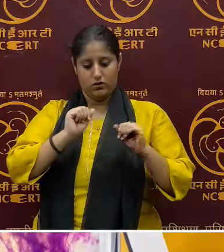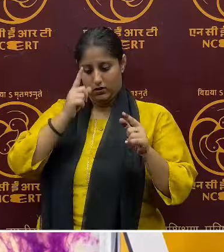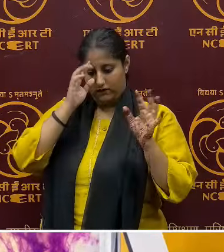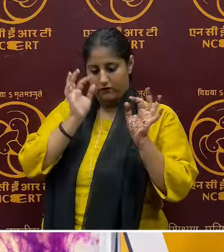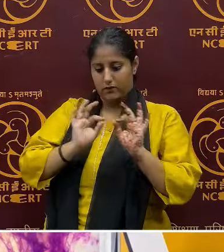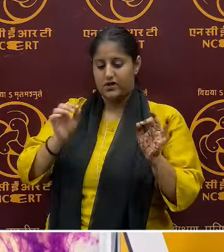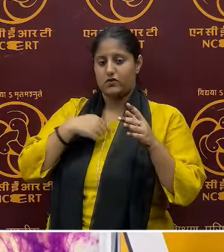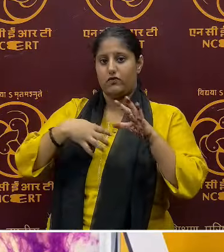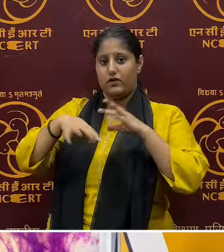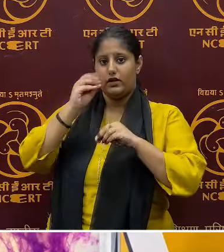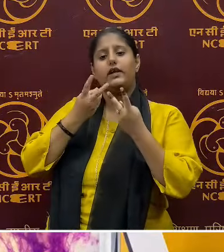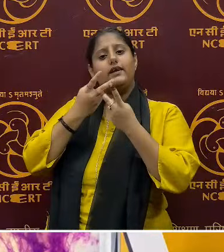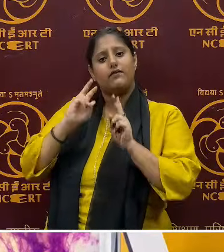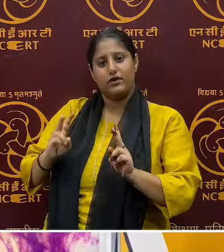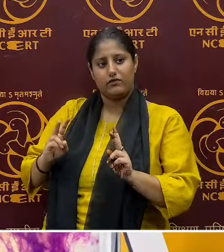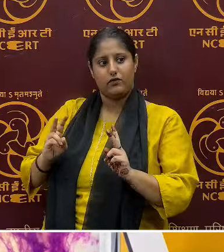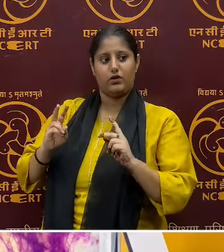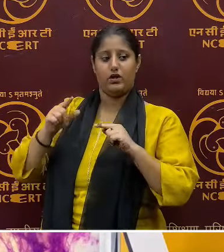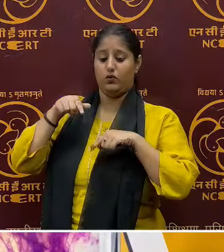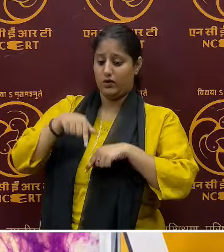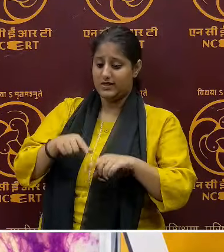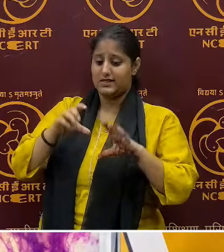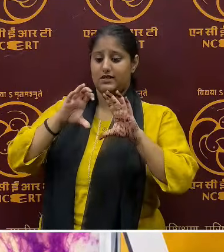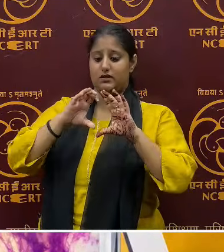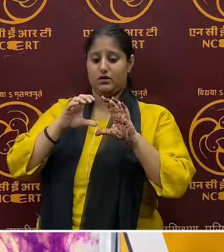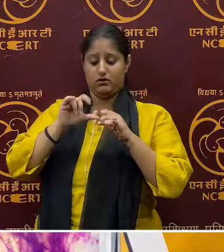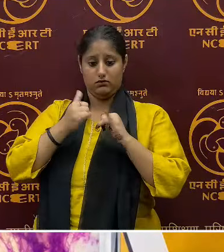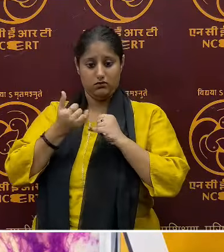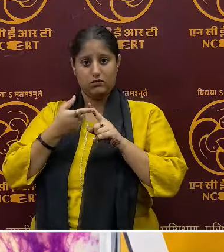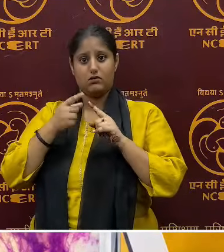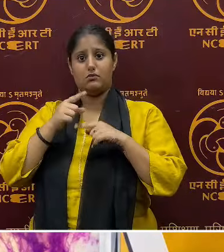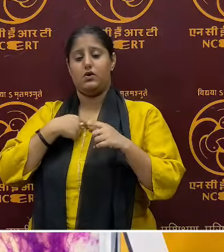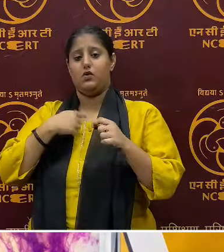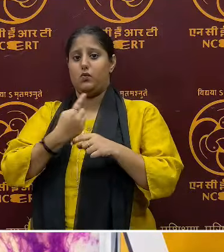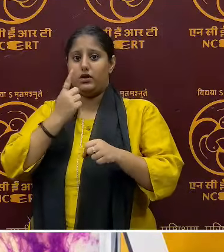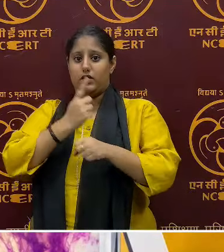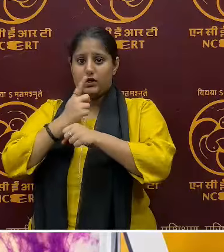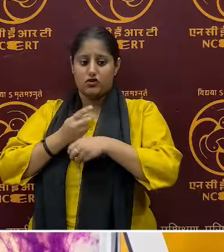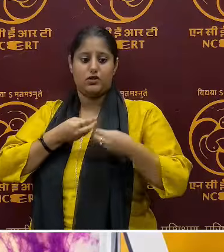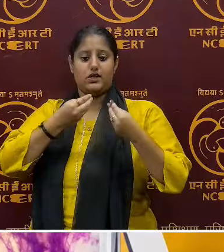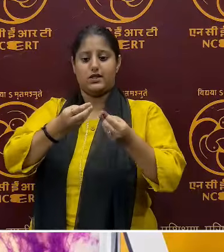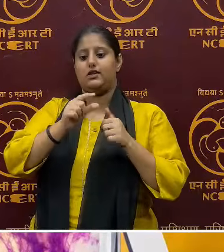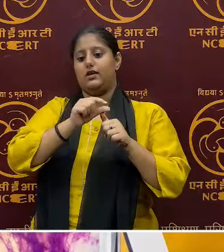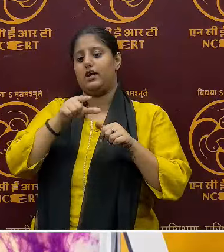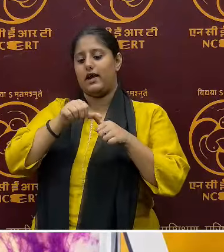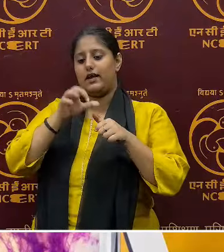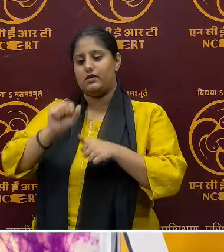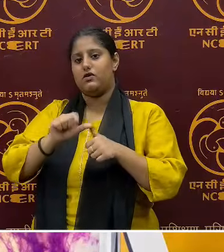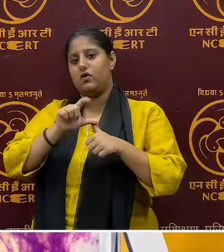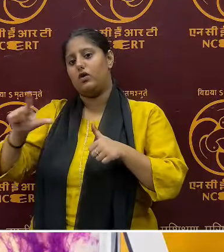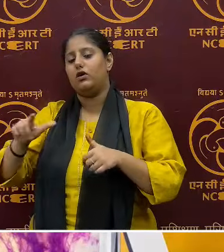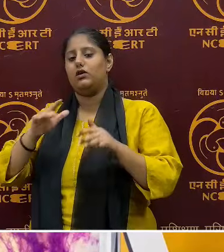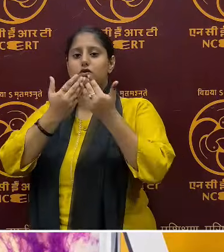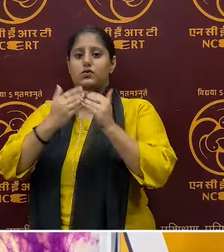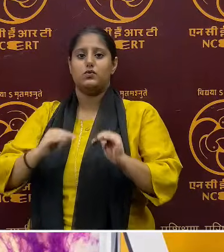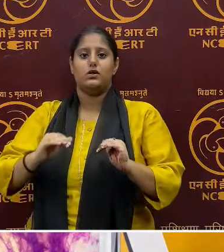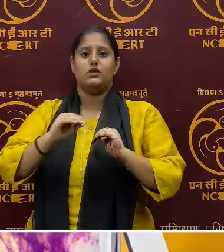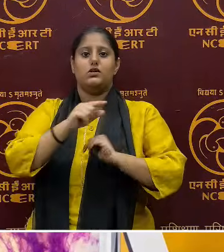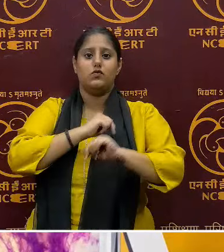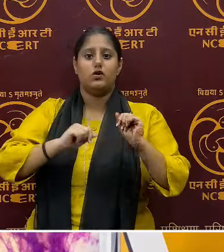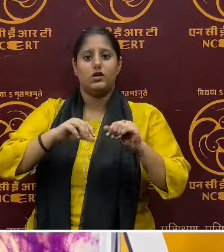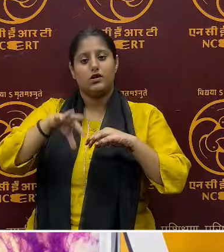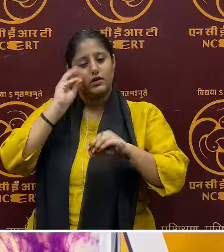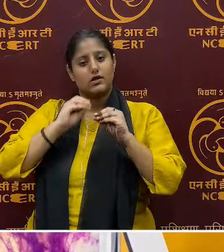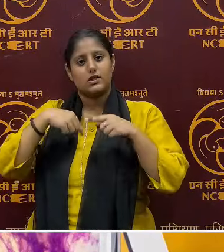is different. Yeah. So in that case, if a teacher provide those access to the virtual lab to all the students, then they can learn at their